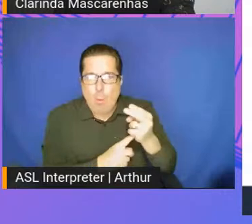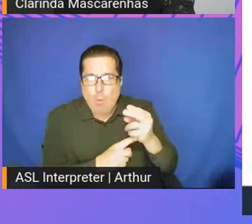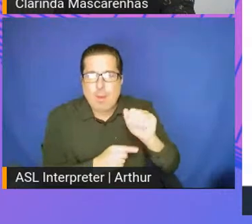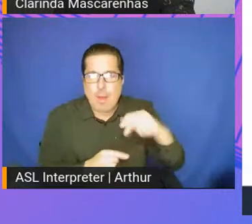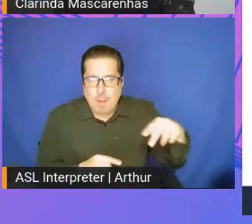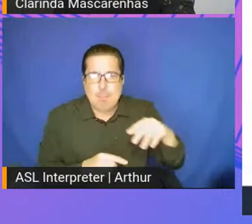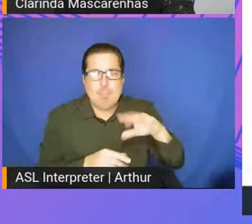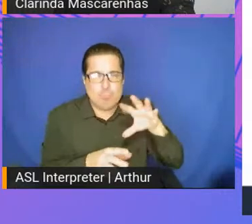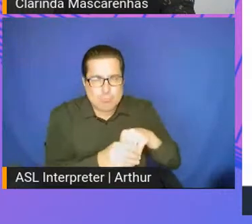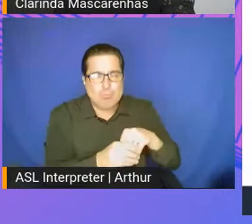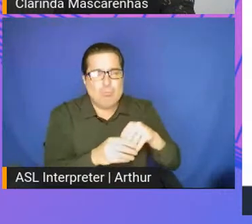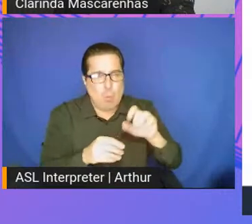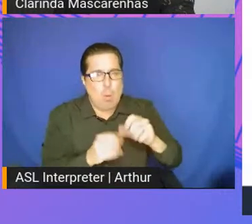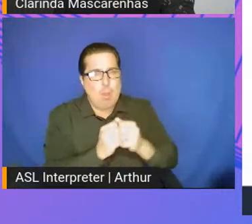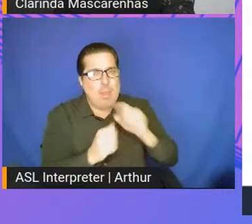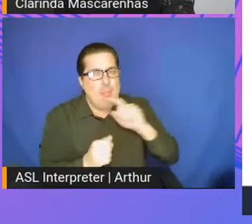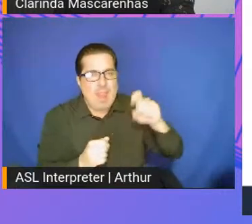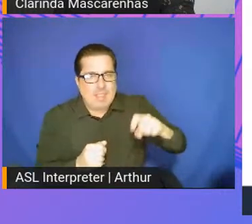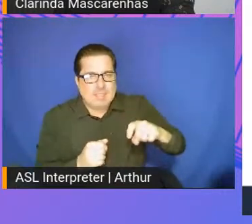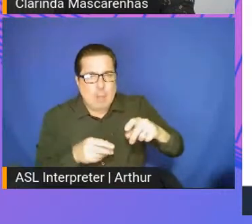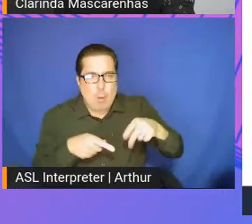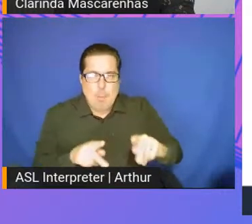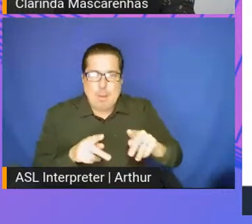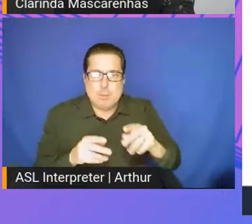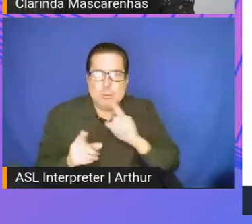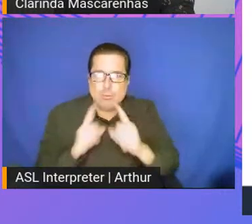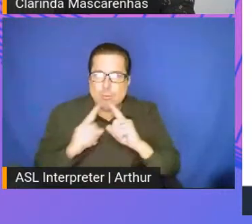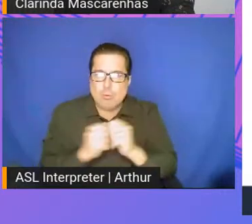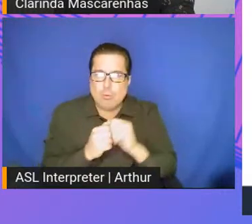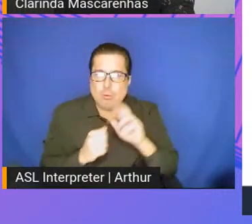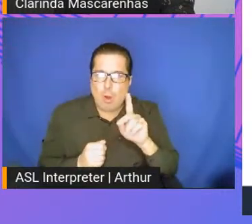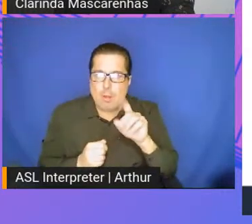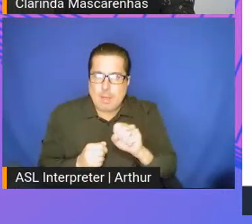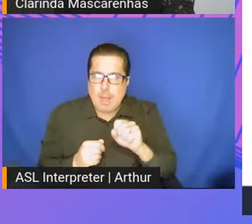necessary permissions to talk to RDS database and X-Ray.